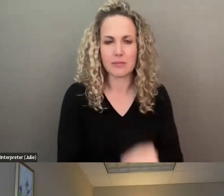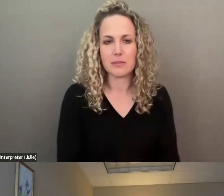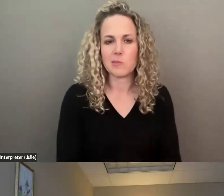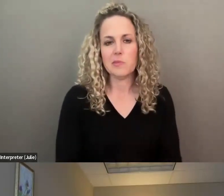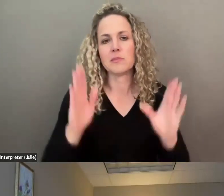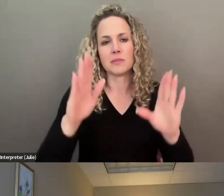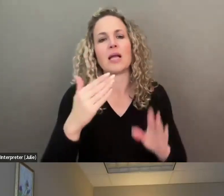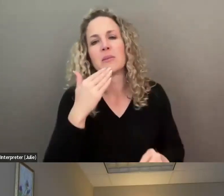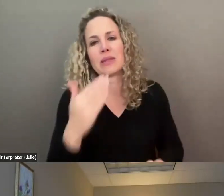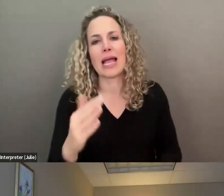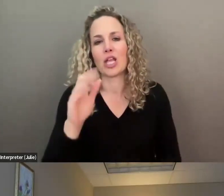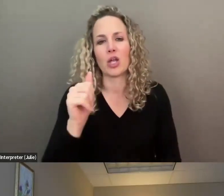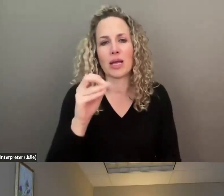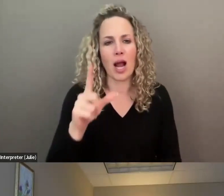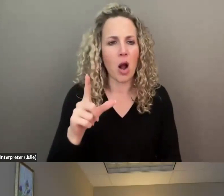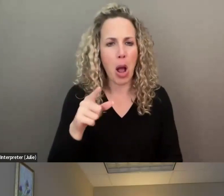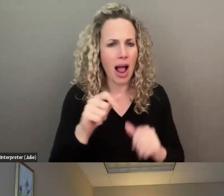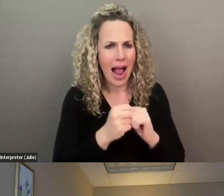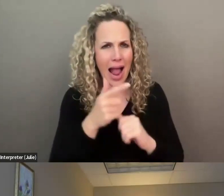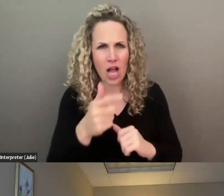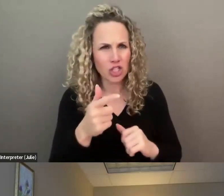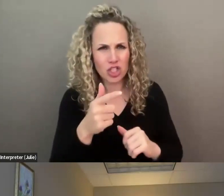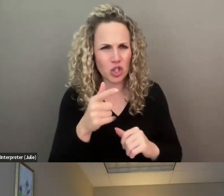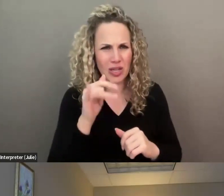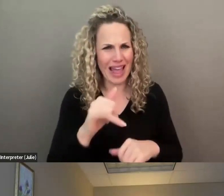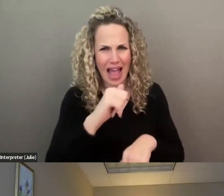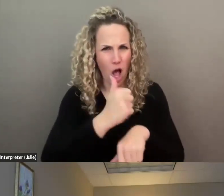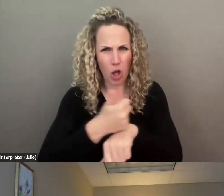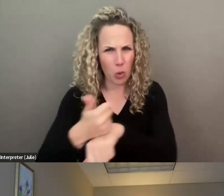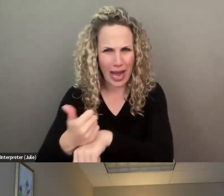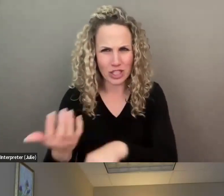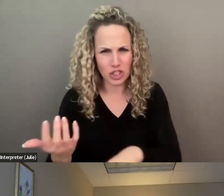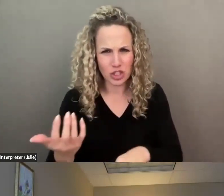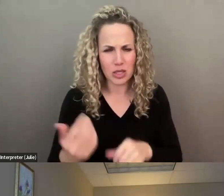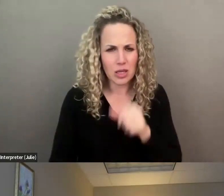Awesome. Thank you very much, Carol. How did you guys get that all arranged?